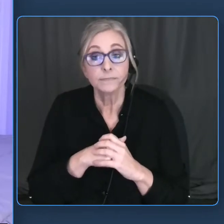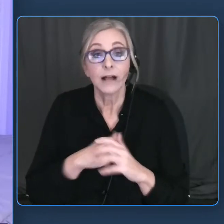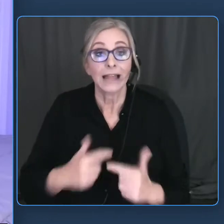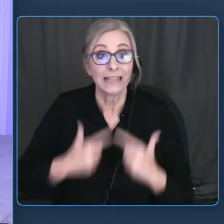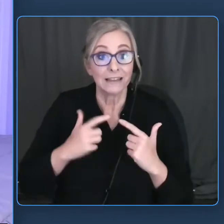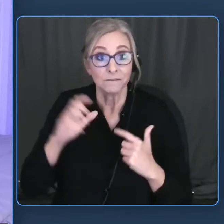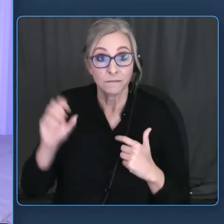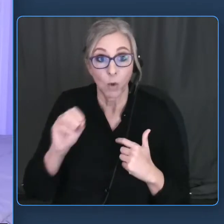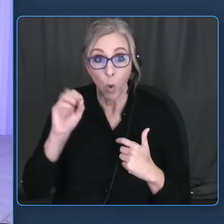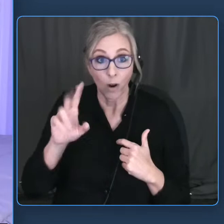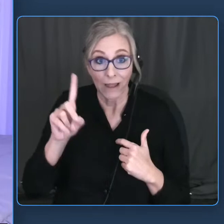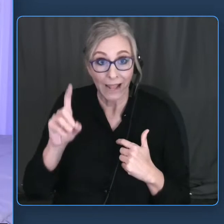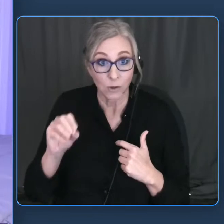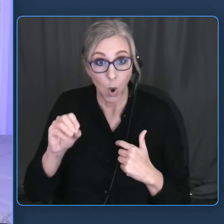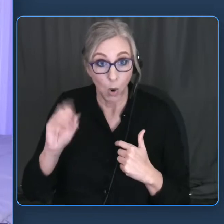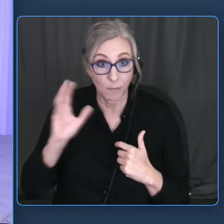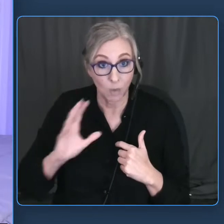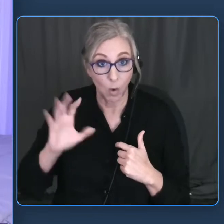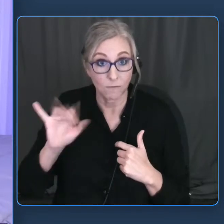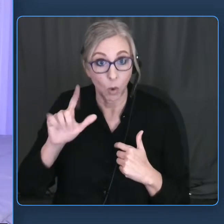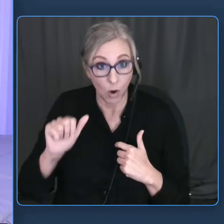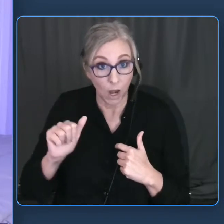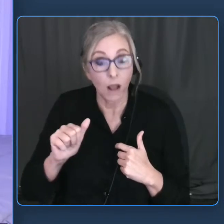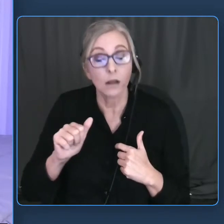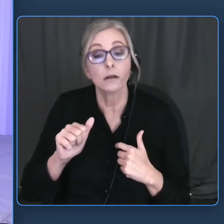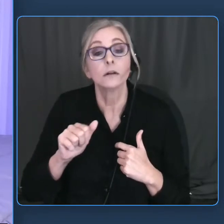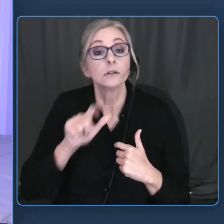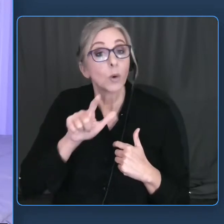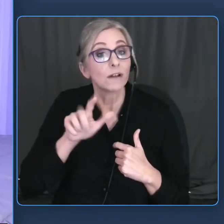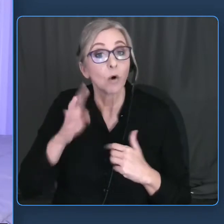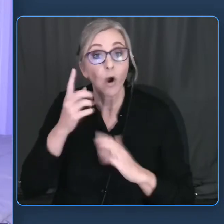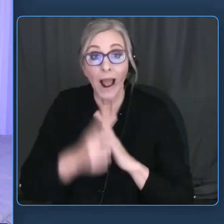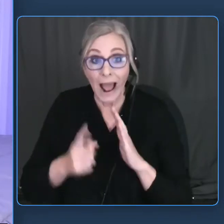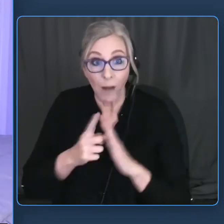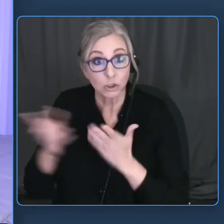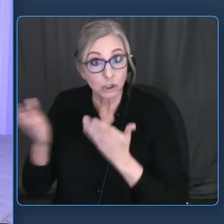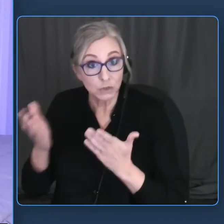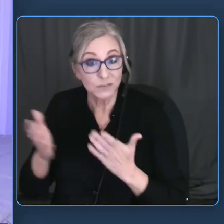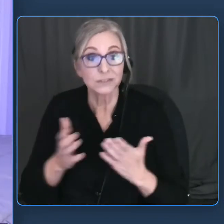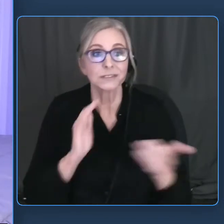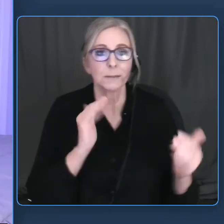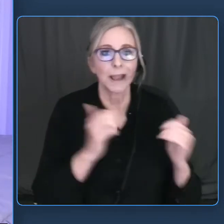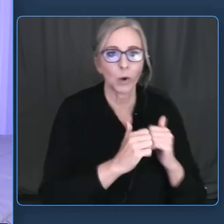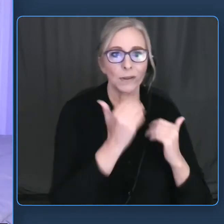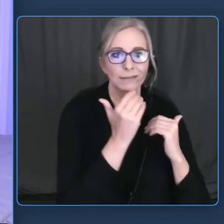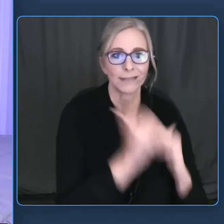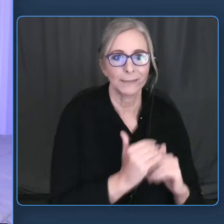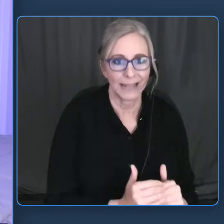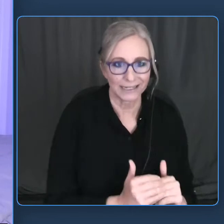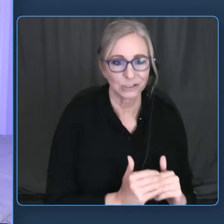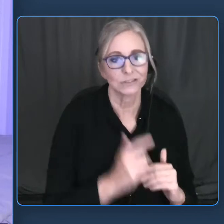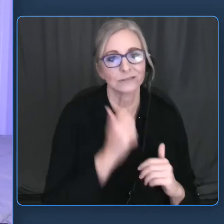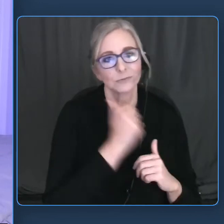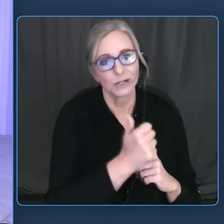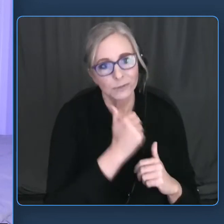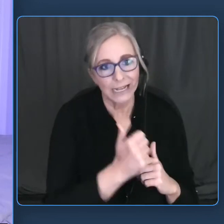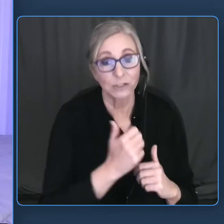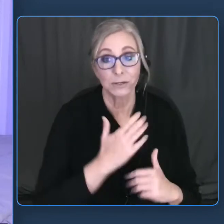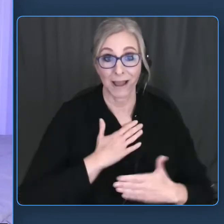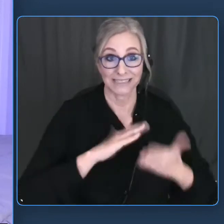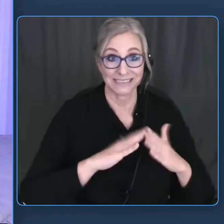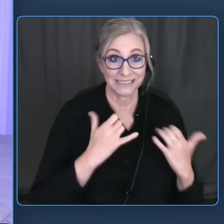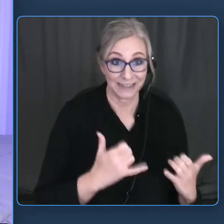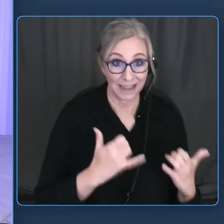lived in Orlando before, and having a 24-hour service versus limitation with transportation in my